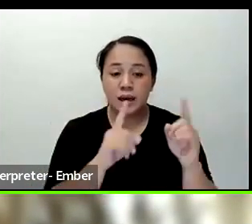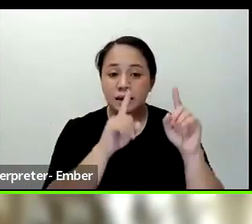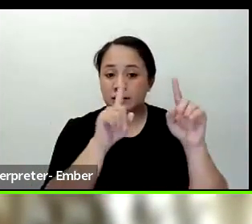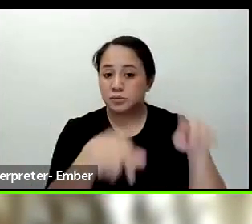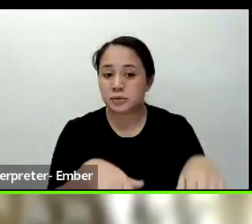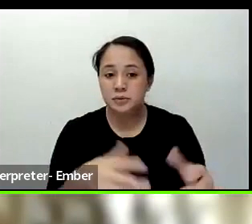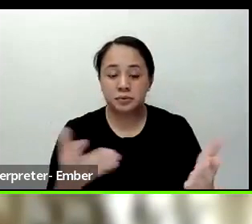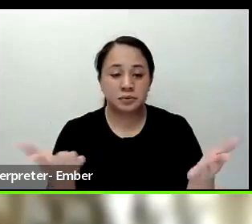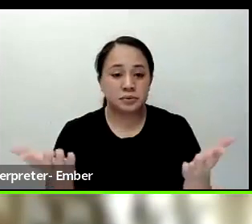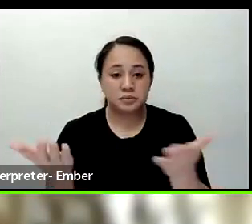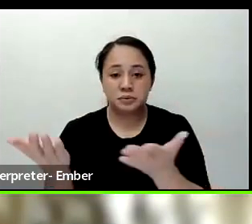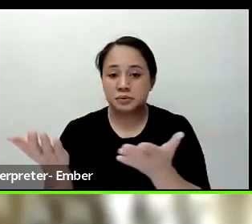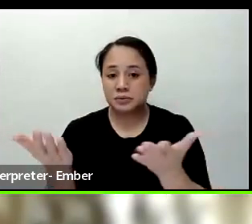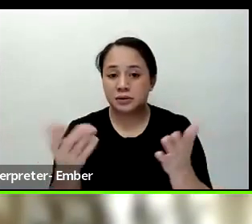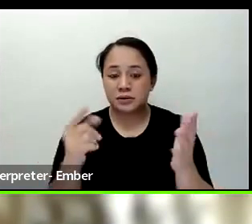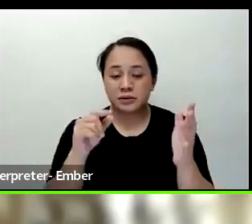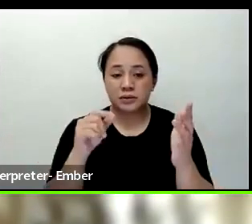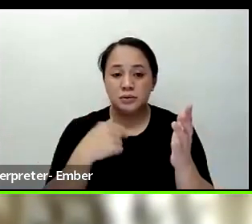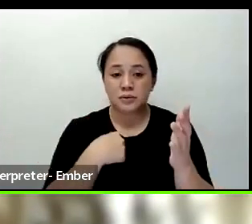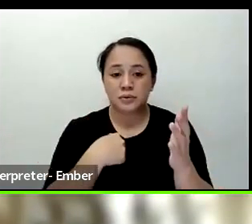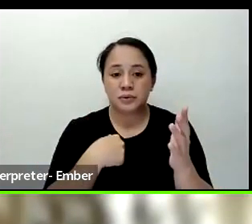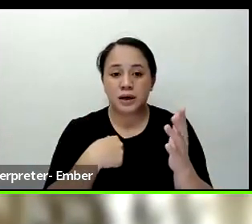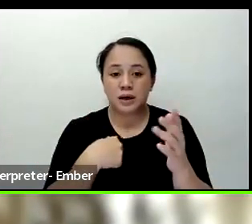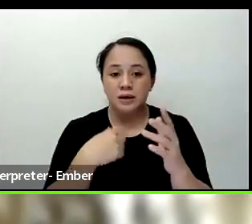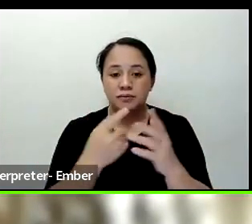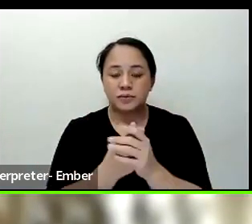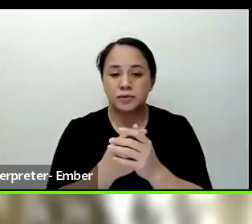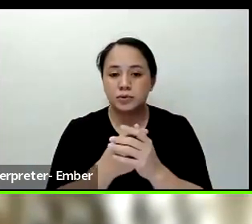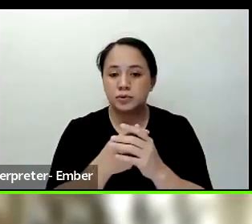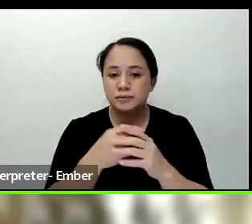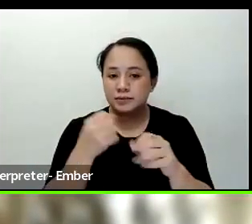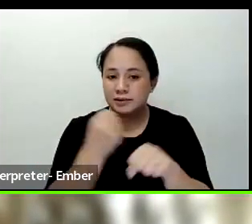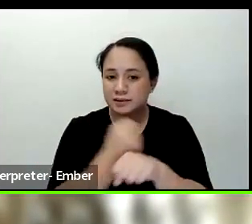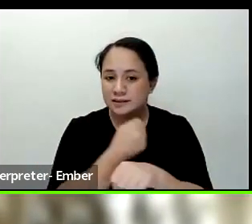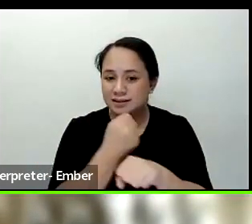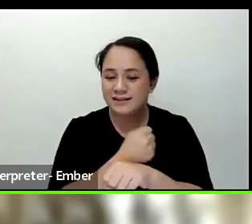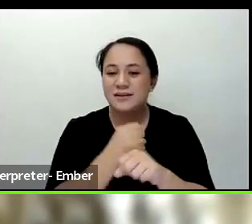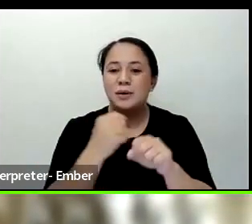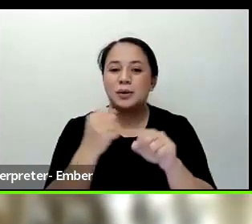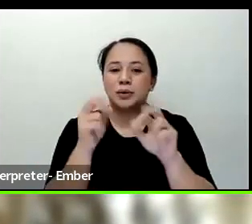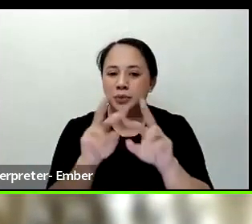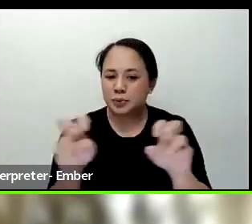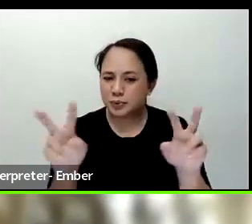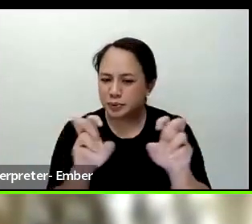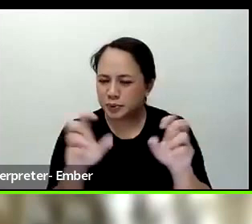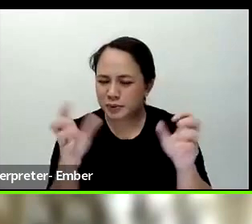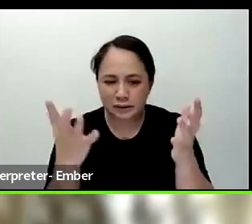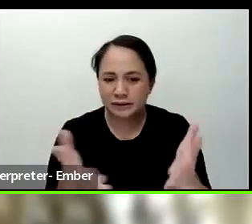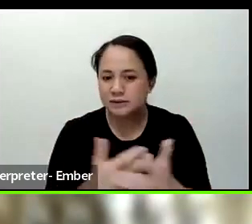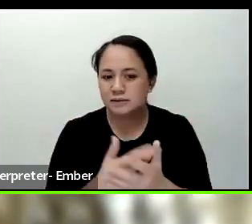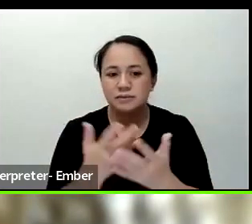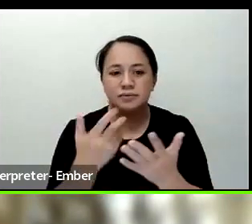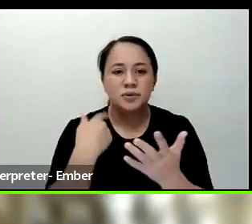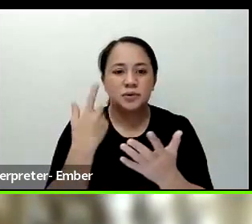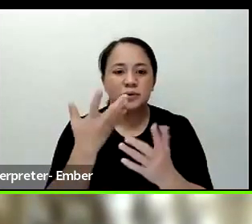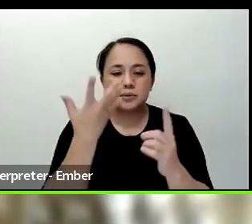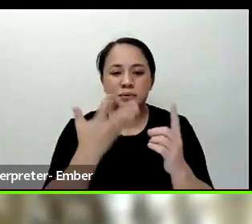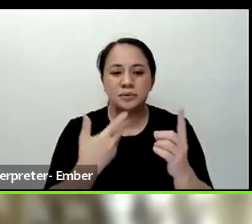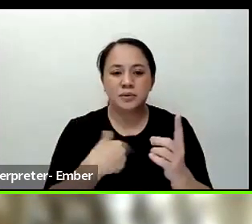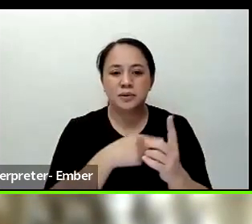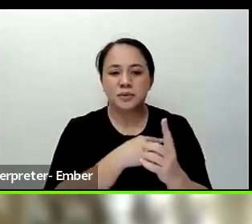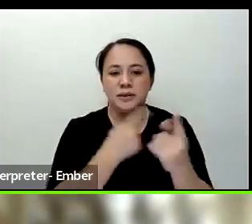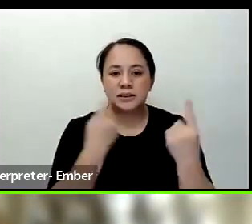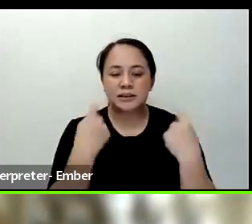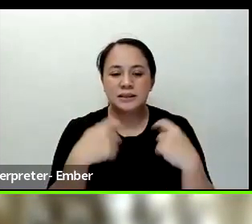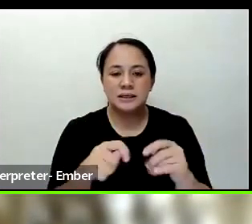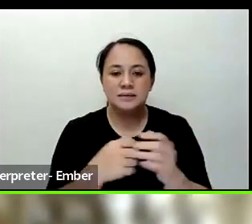question and just to put it out, no, as demographers, as data crunchers, whatever you call, however we call ourselves, and maybe kahit